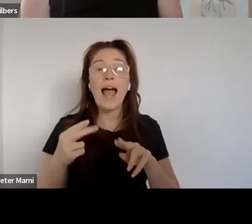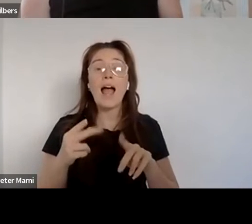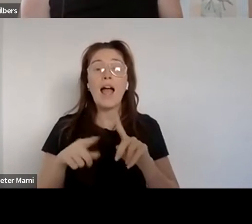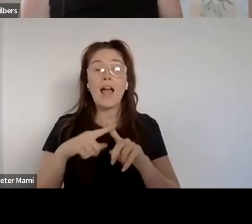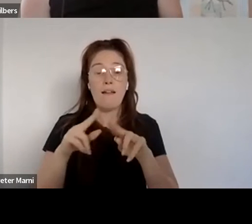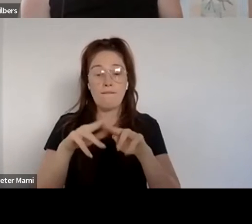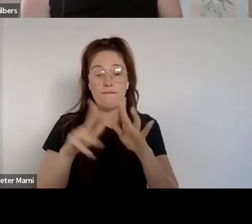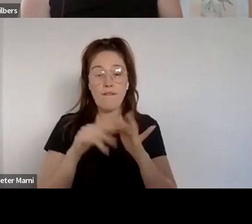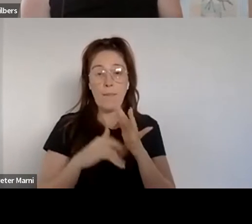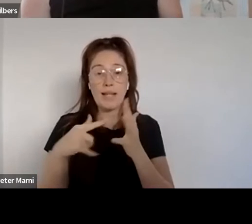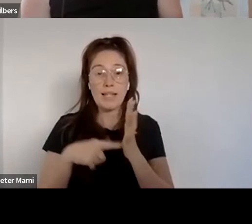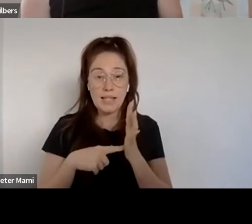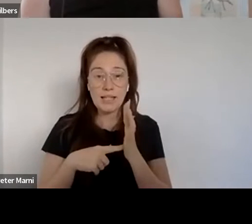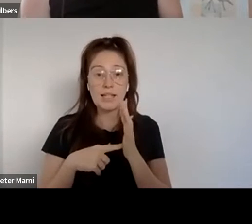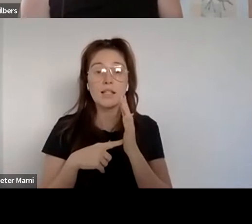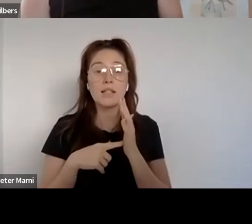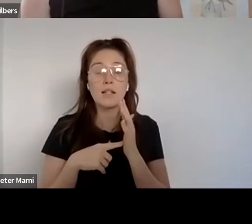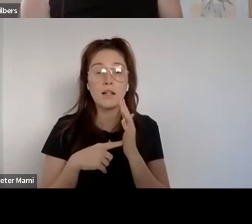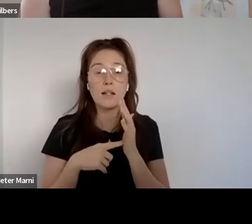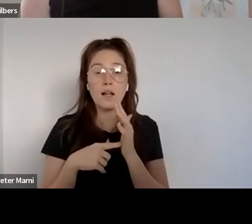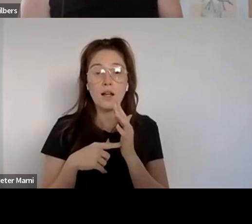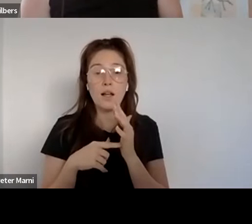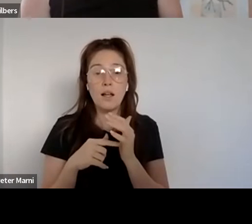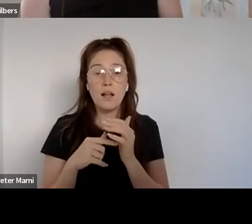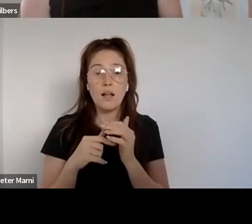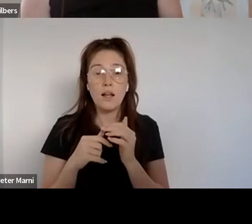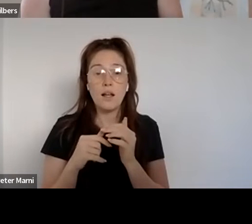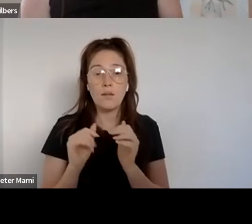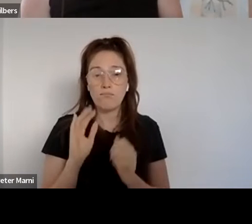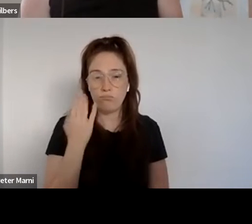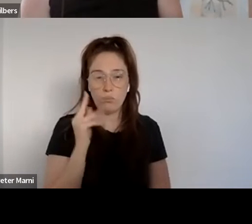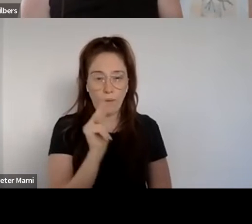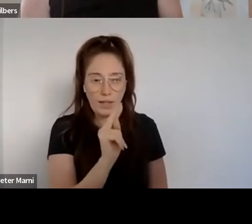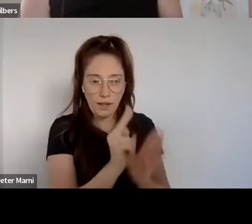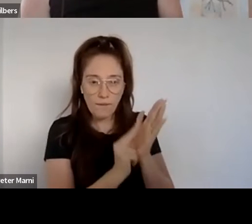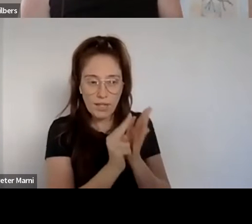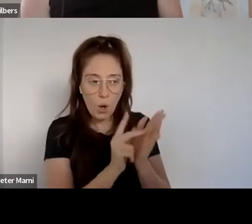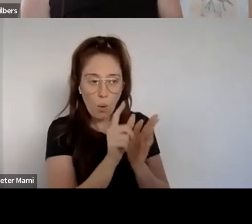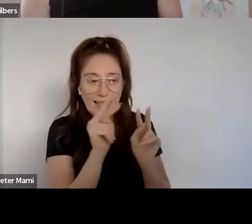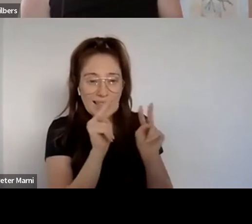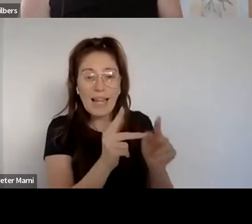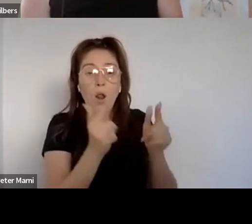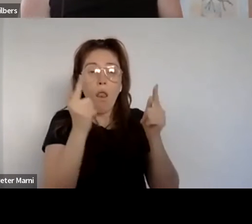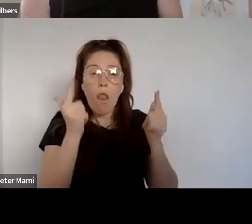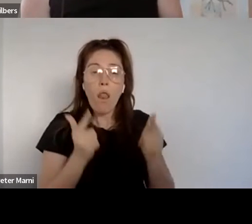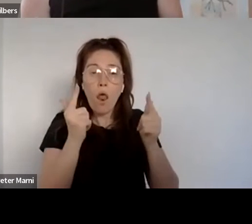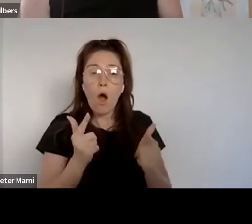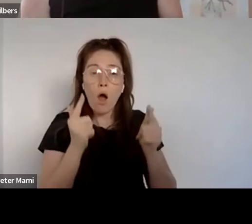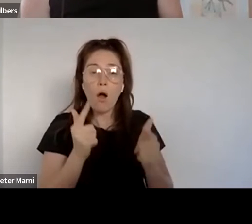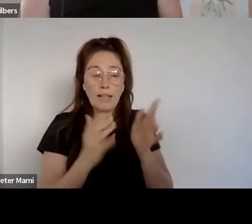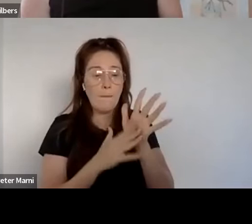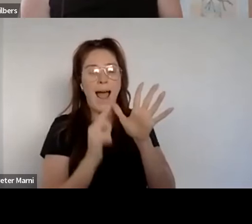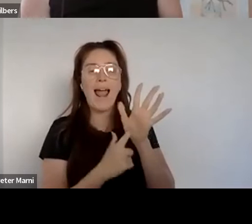the remembrance clip that there seem to be very few male identified people in the mix. They were